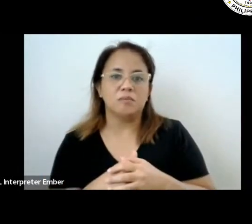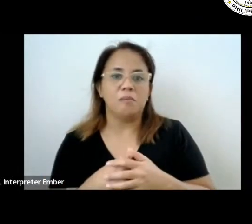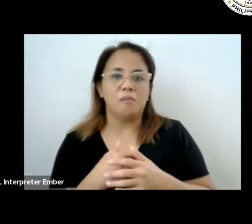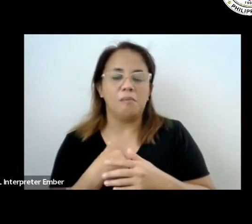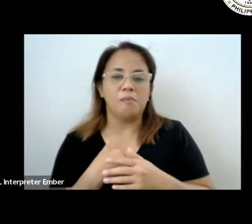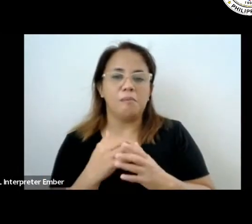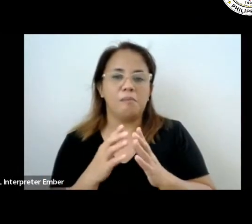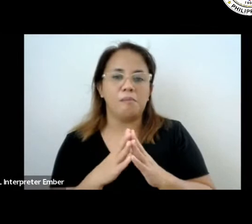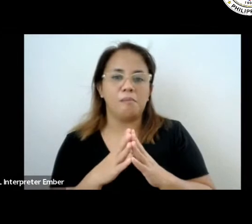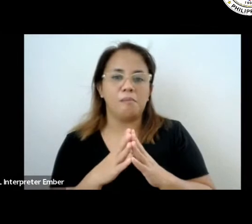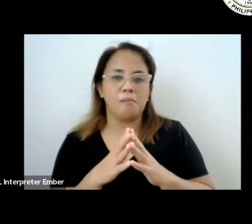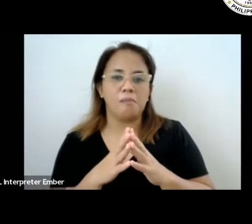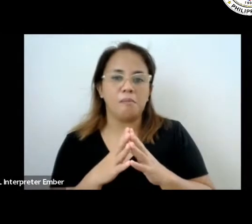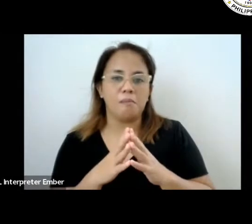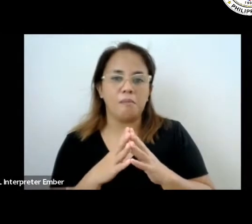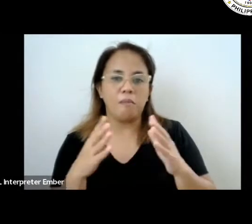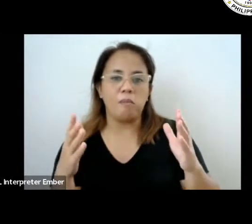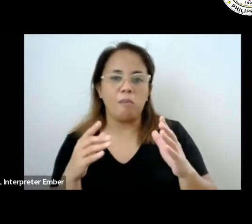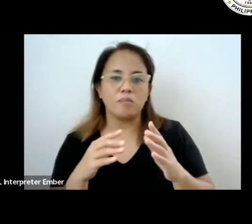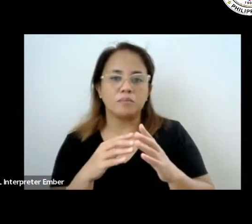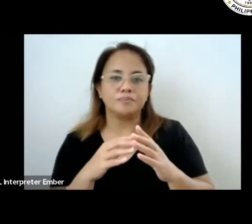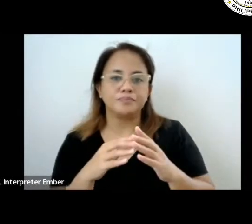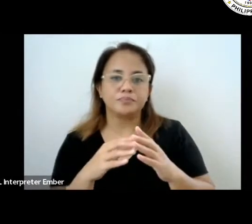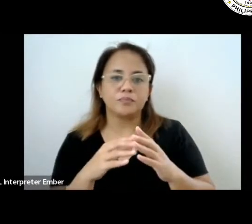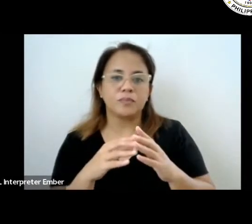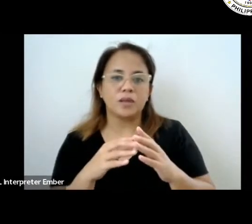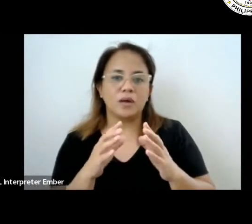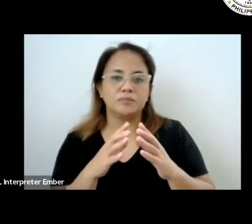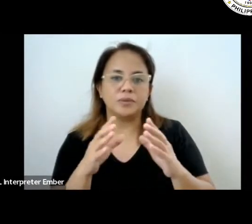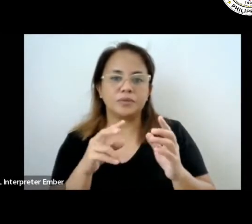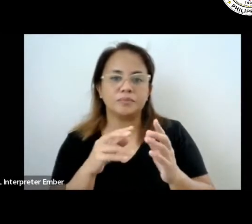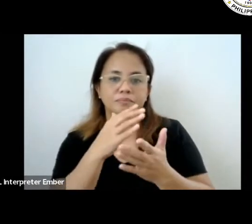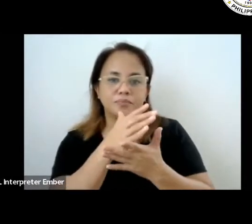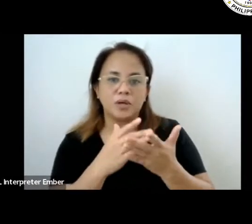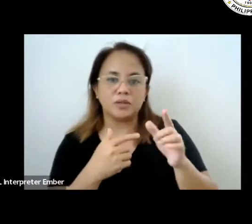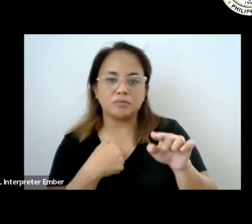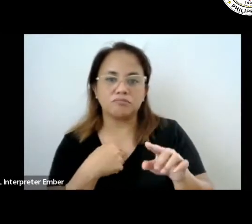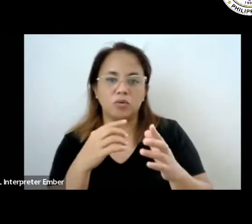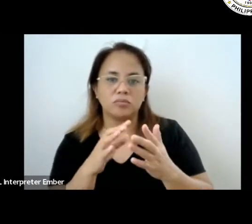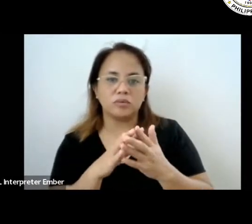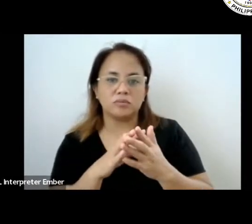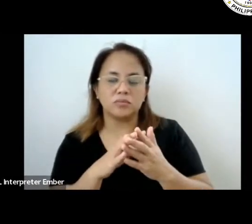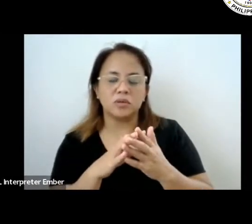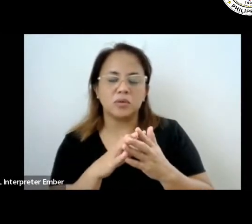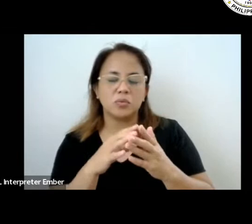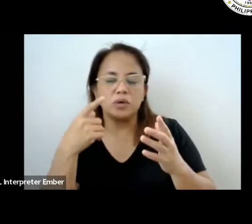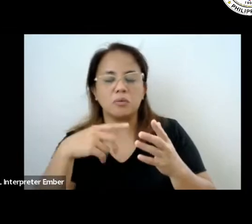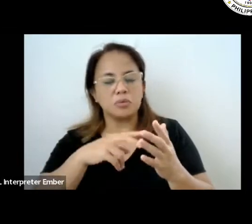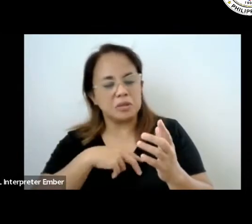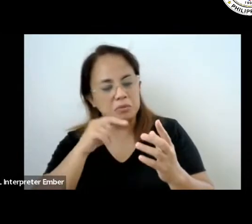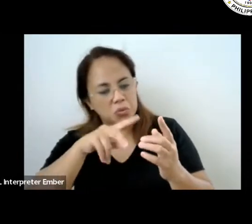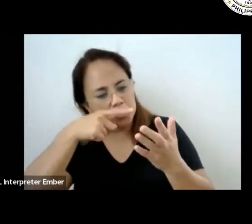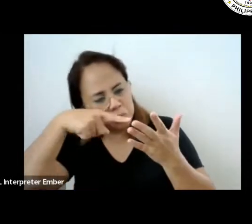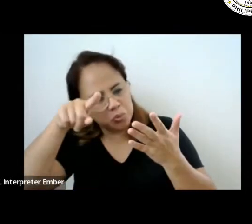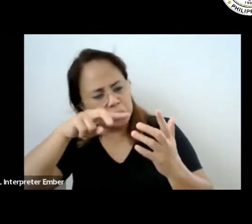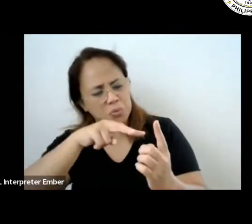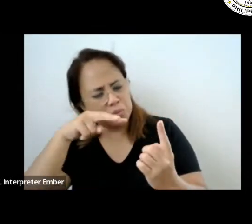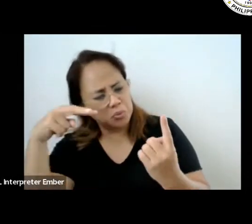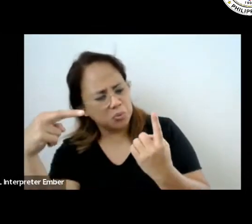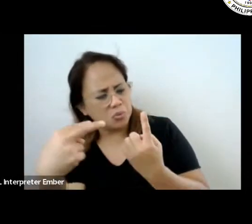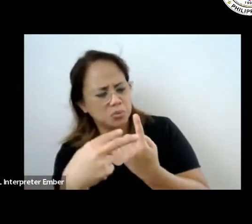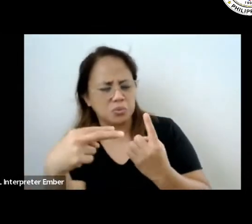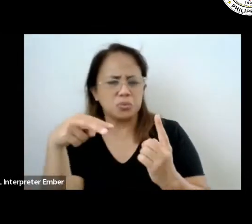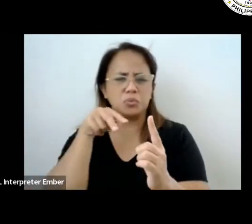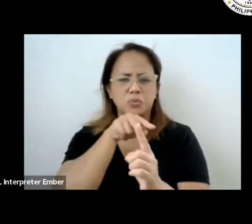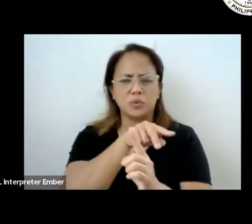bigger aspect of what I would like to look at. And probably this is an item that we will consider in the